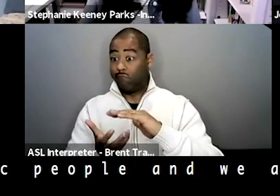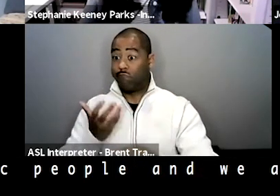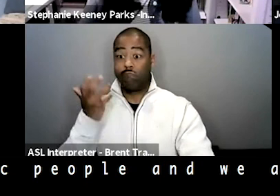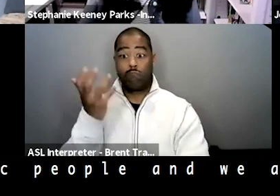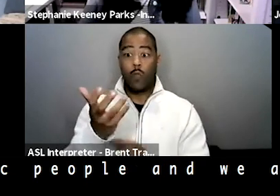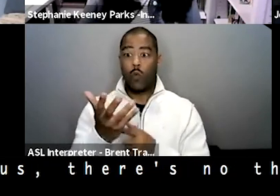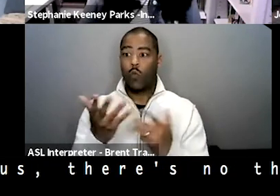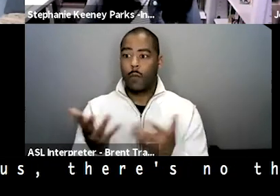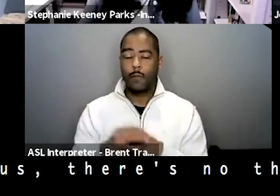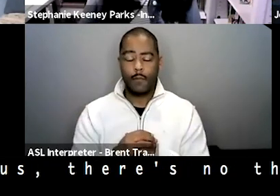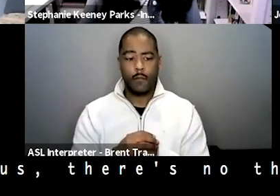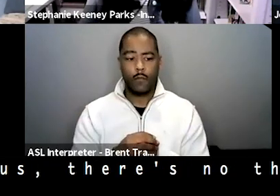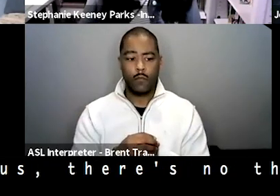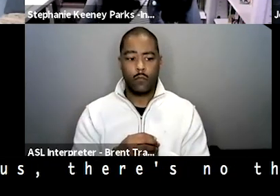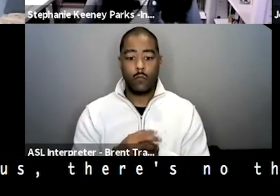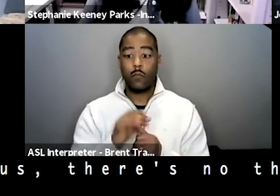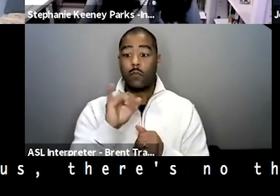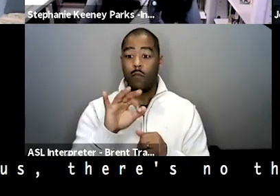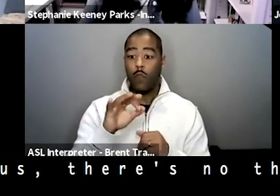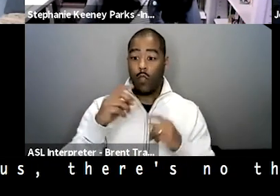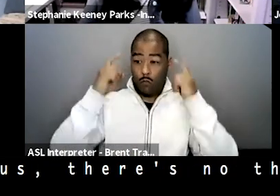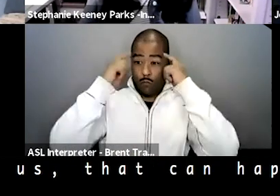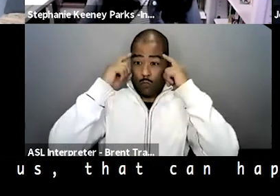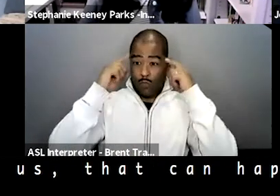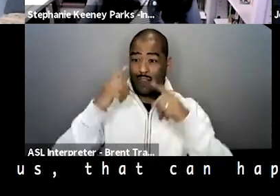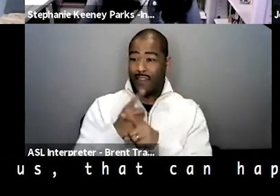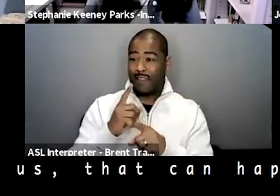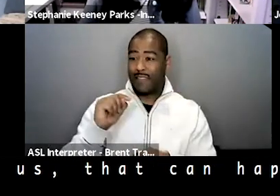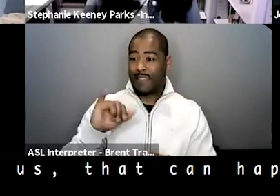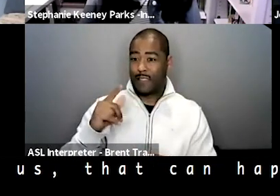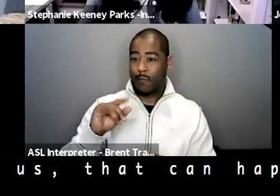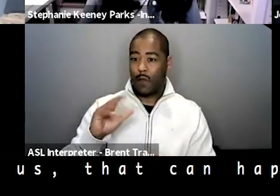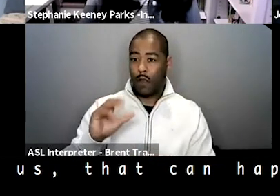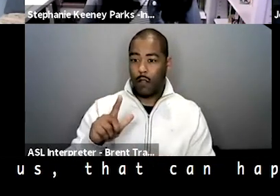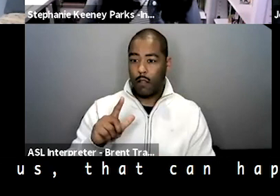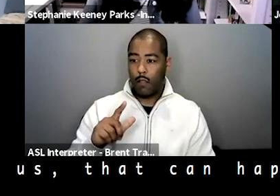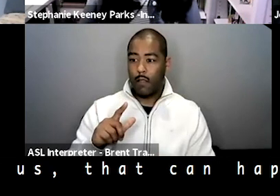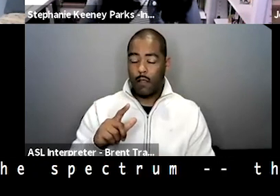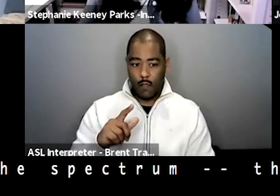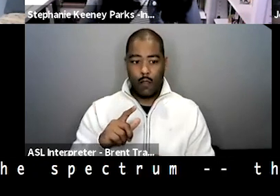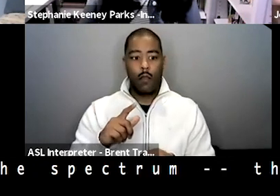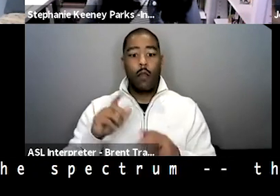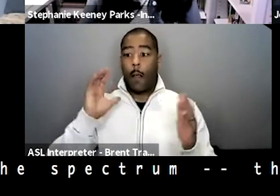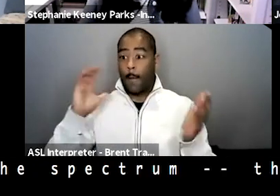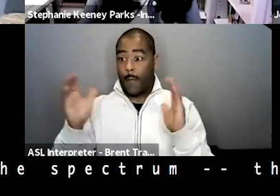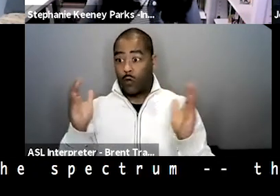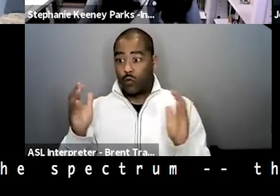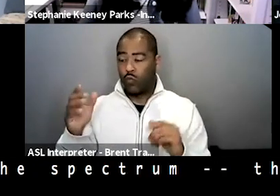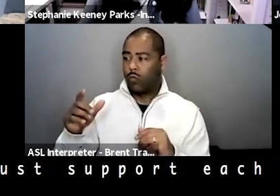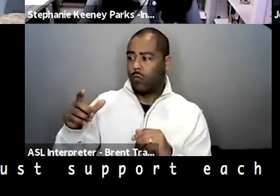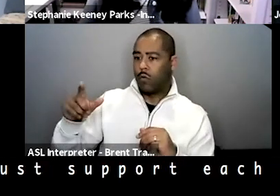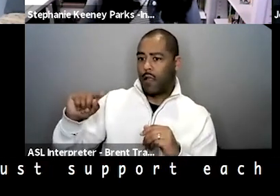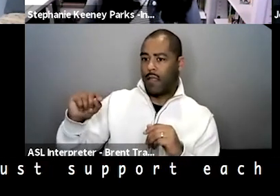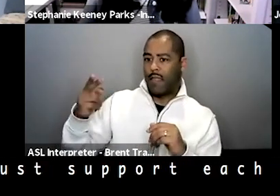with autistic people and we all become us, there's no they, there's us, that can also happen along the